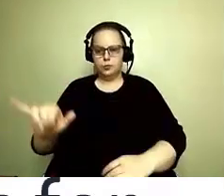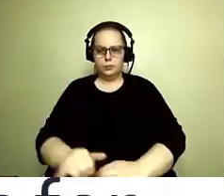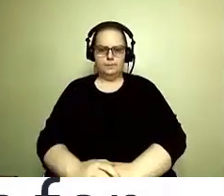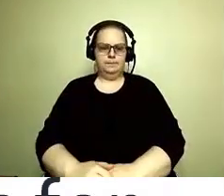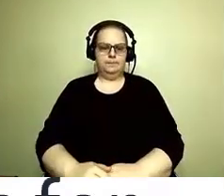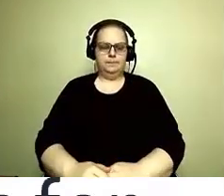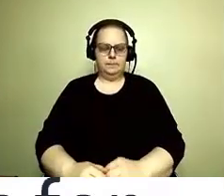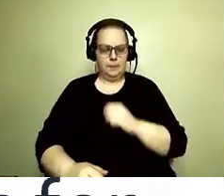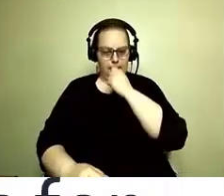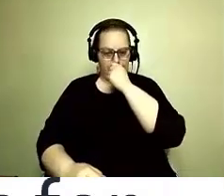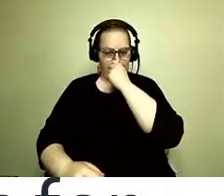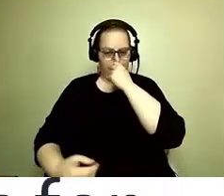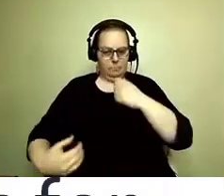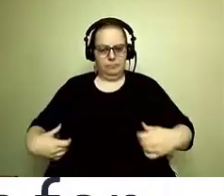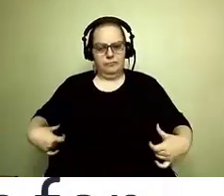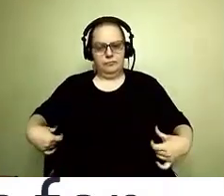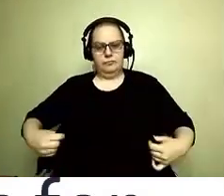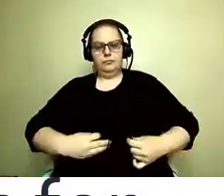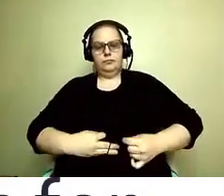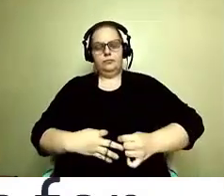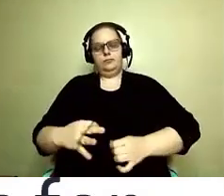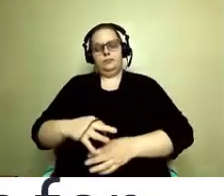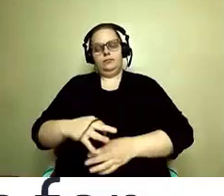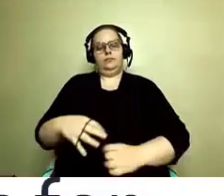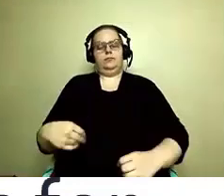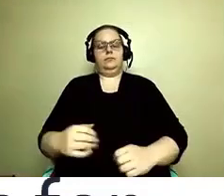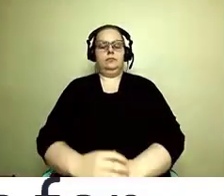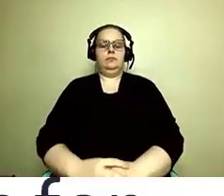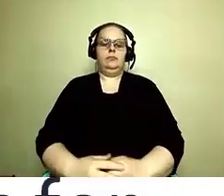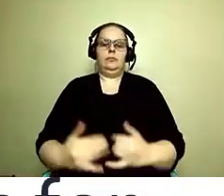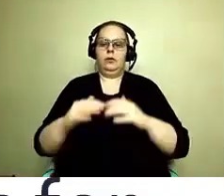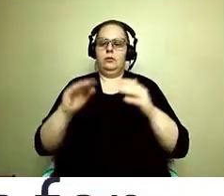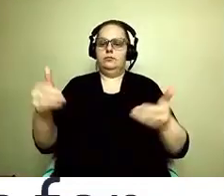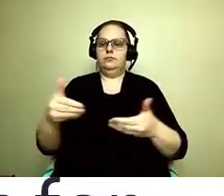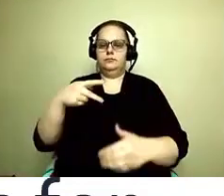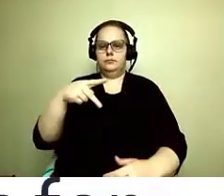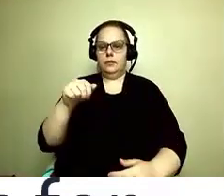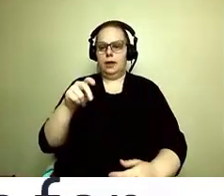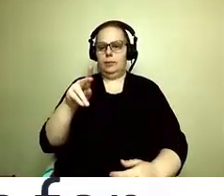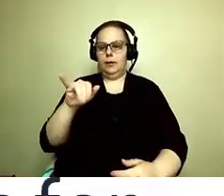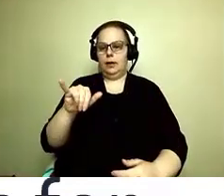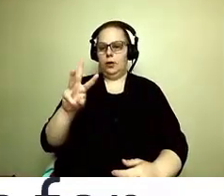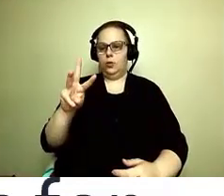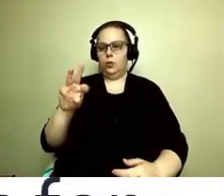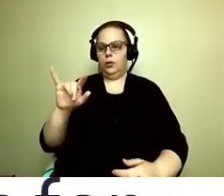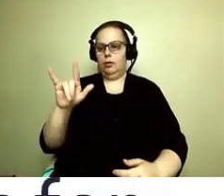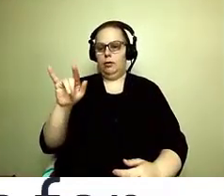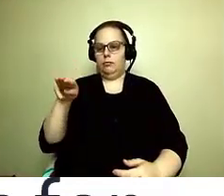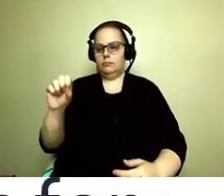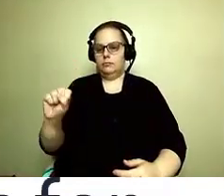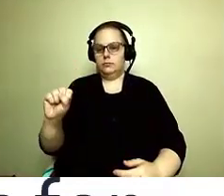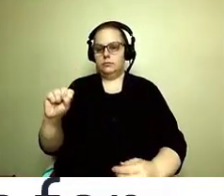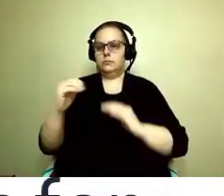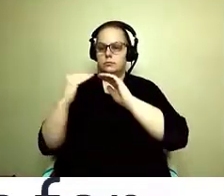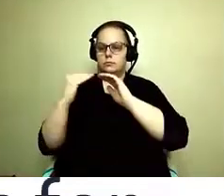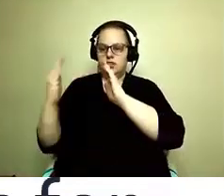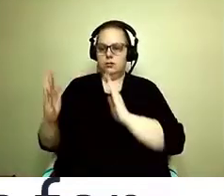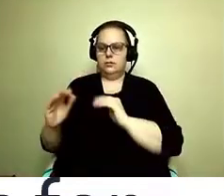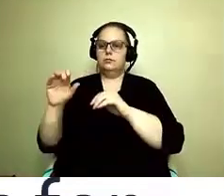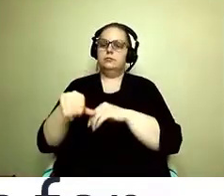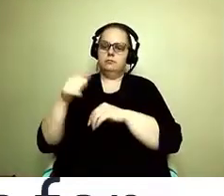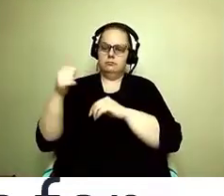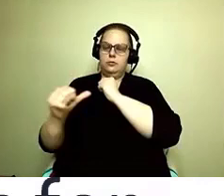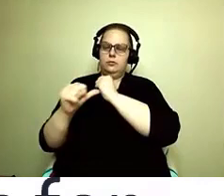With that, I would like to introduce Patty Williams, one of my colleagues, fellow assistant director on the